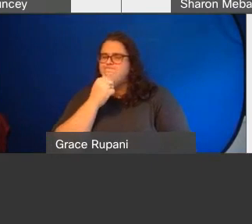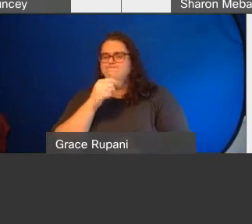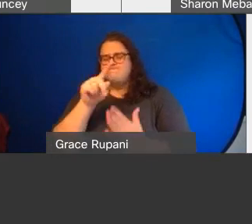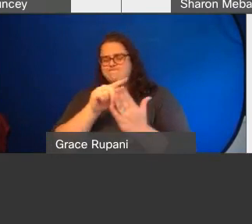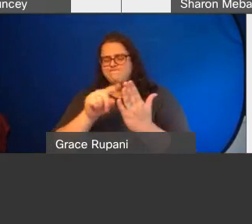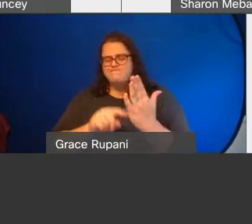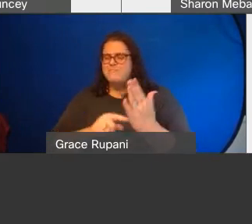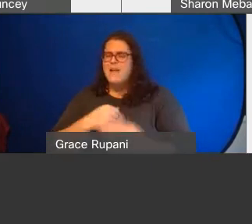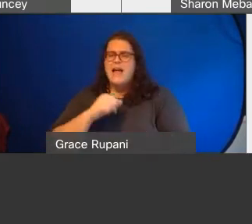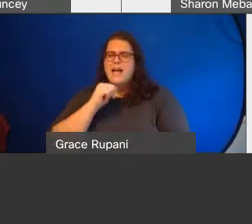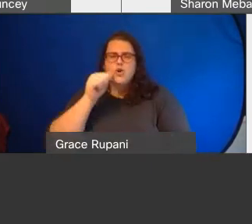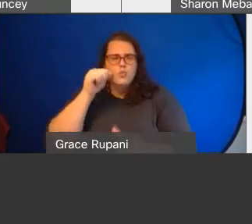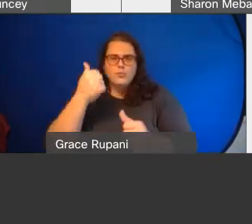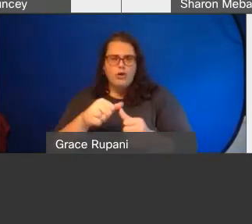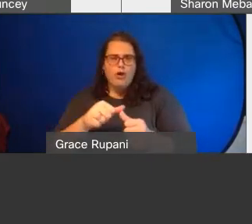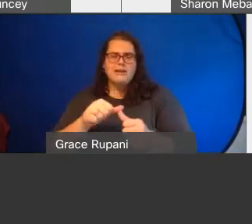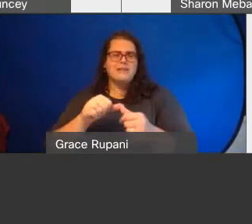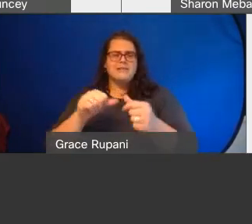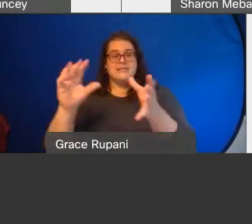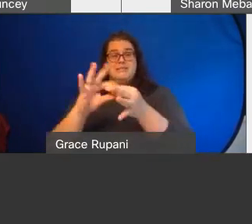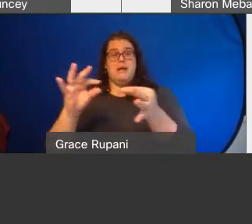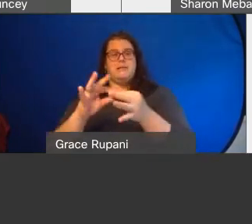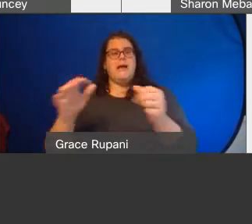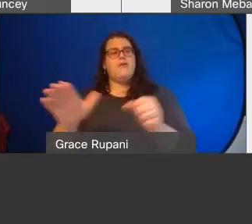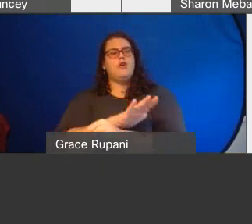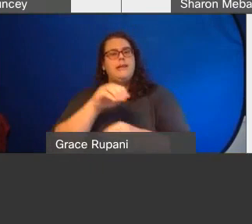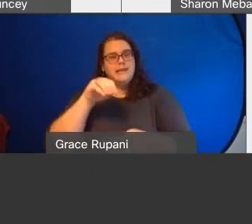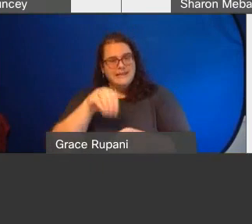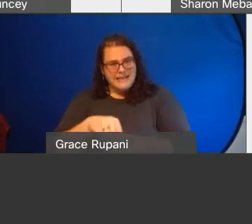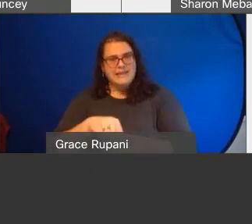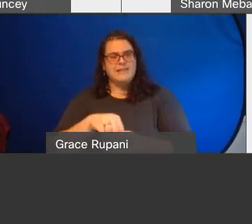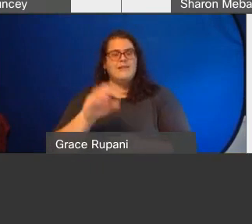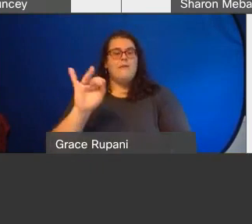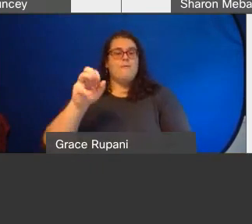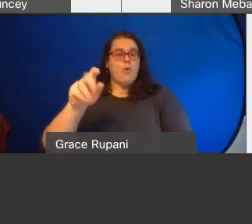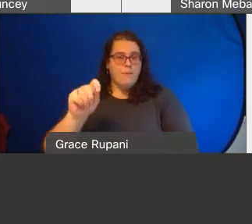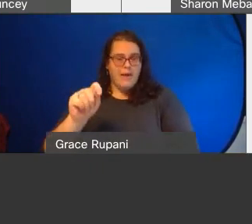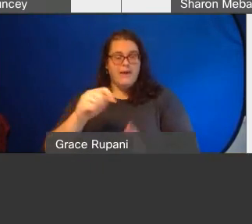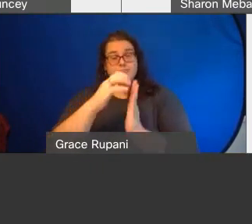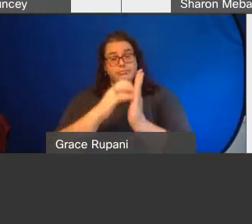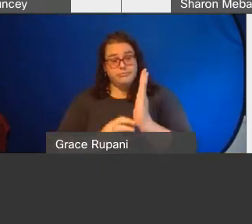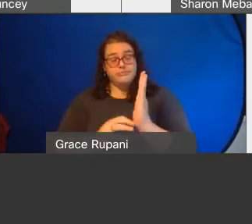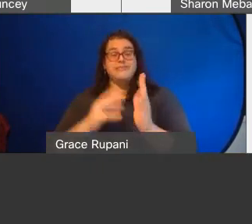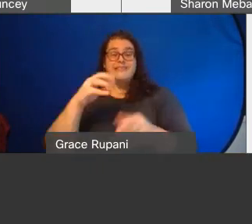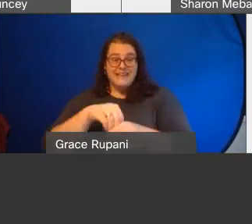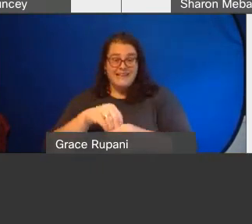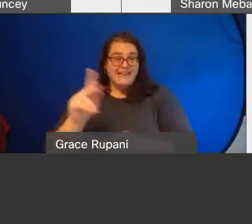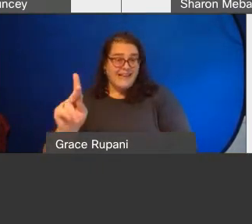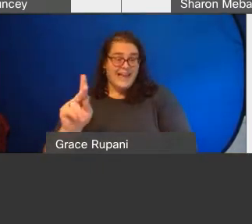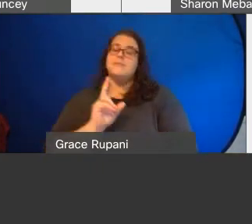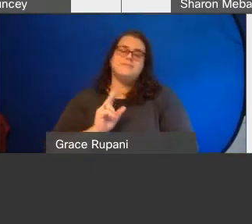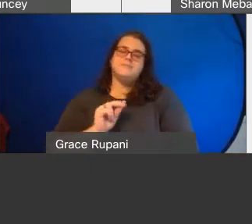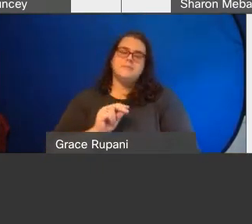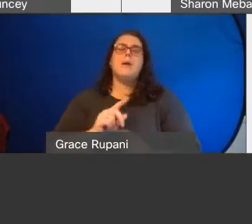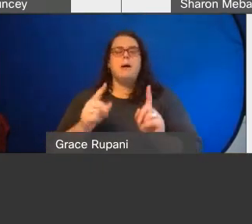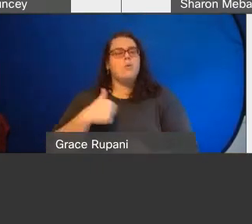I don't recall it being spelled out completely in the format, but we do know that the Center for